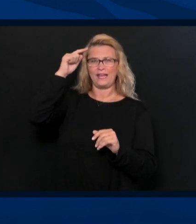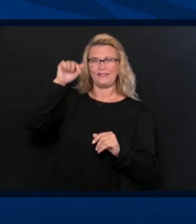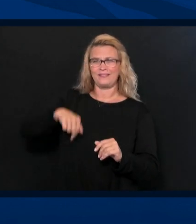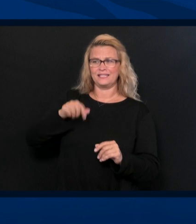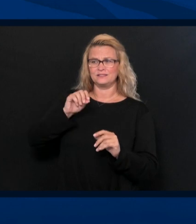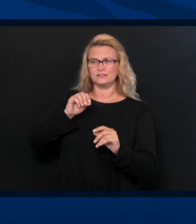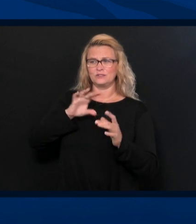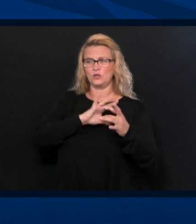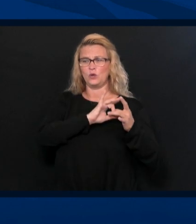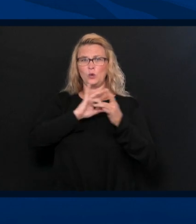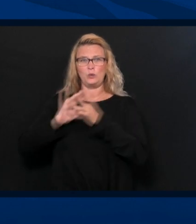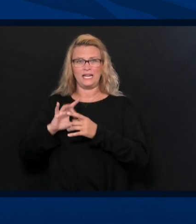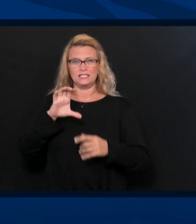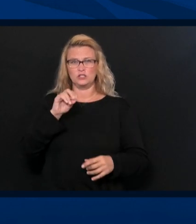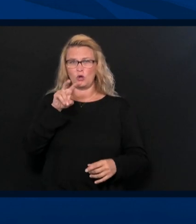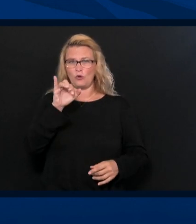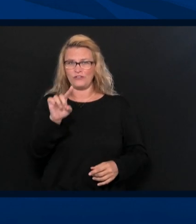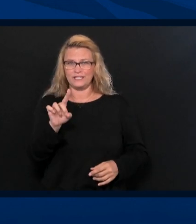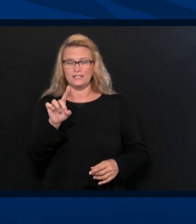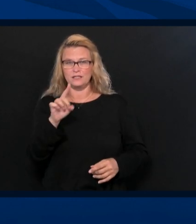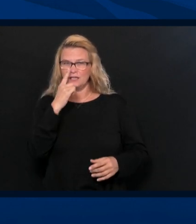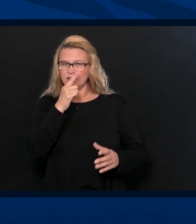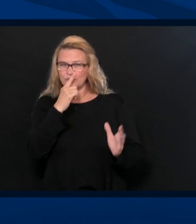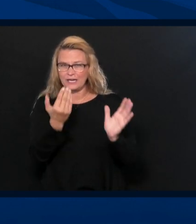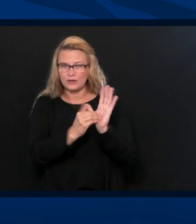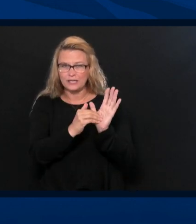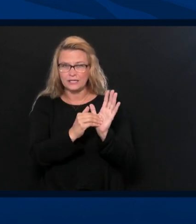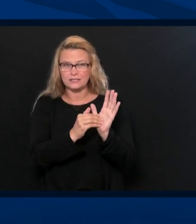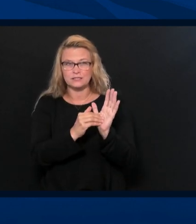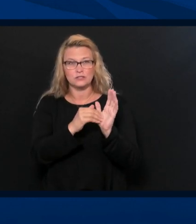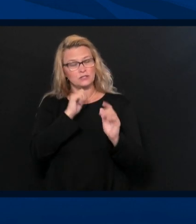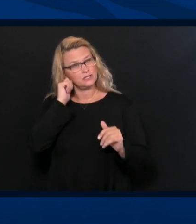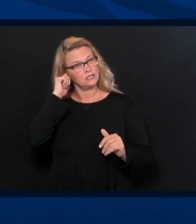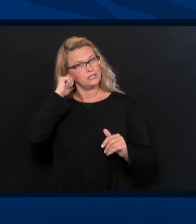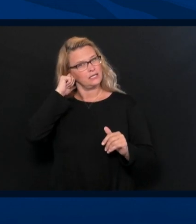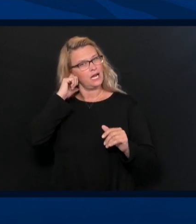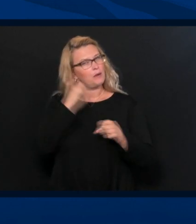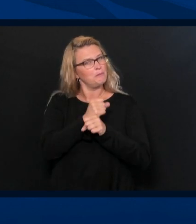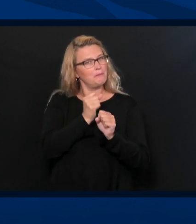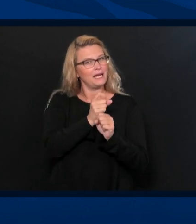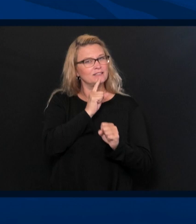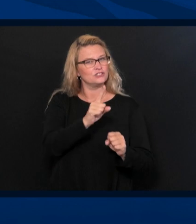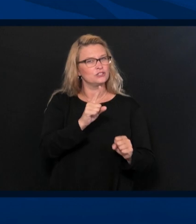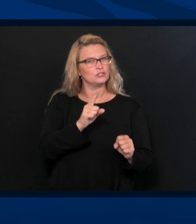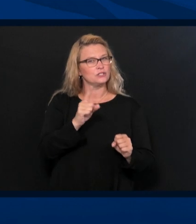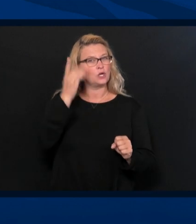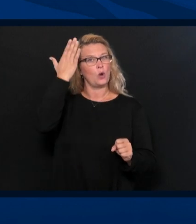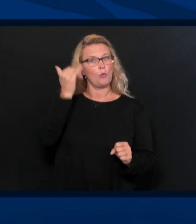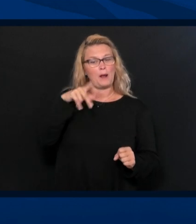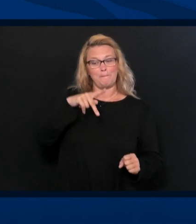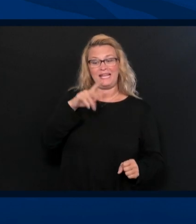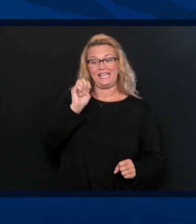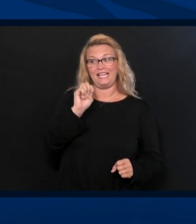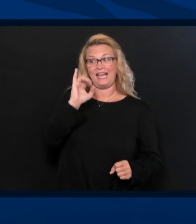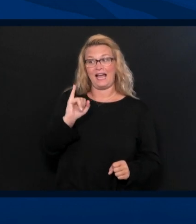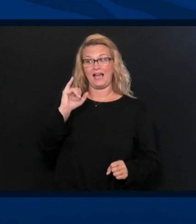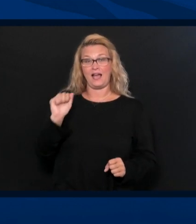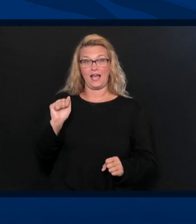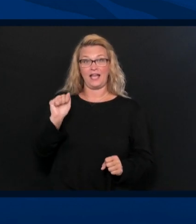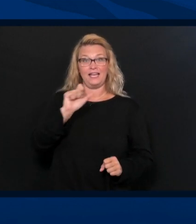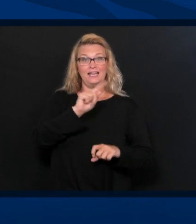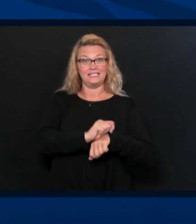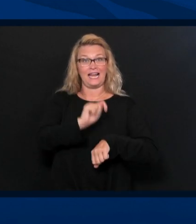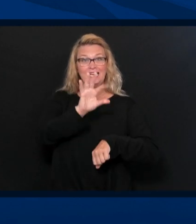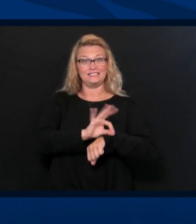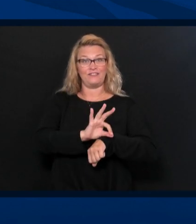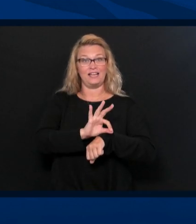but anyway, if you could repeat, please. Why hasn't the PEIA task force met since